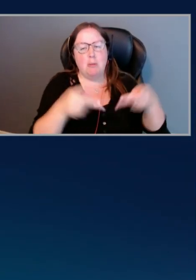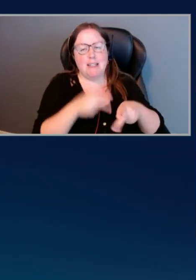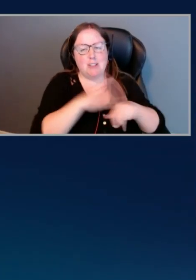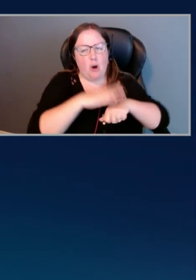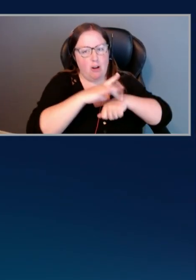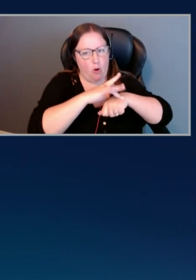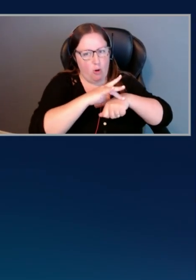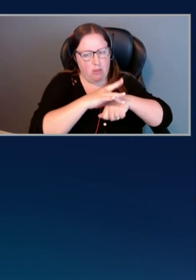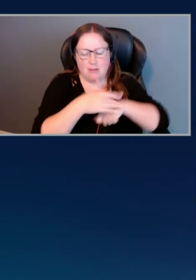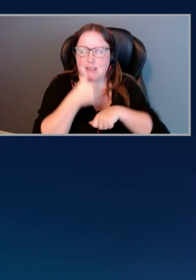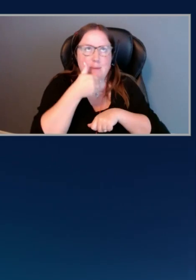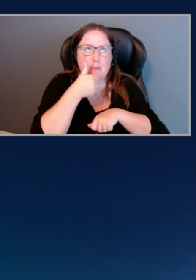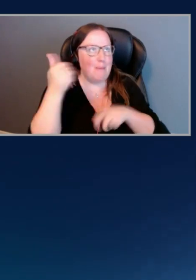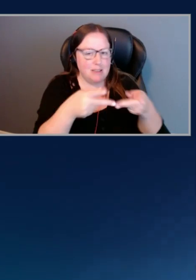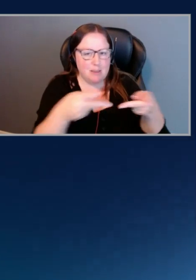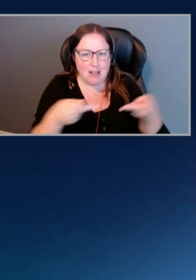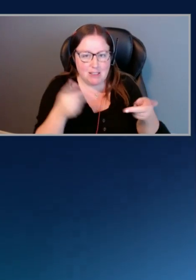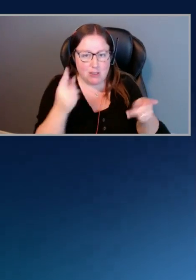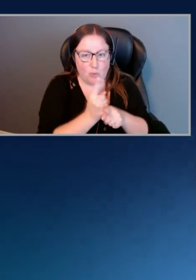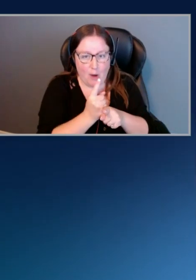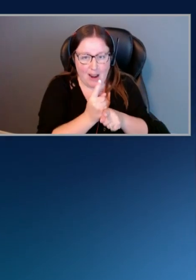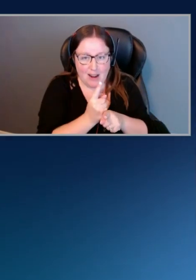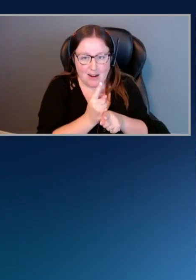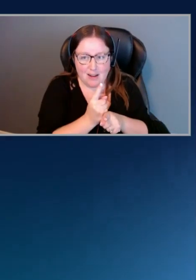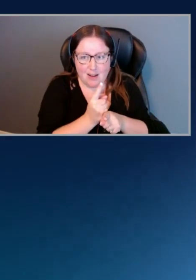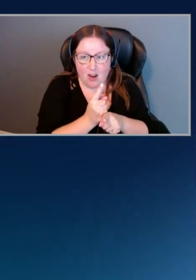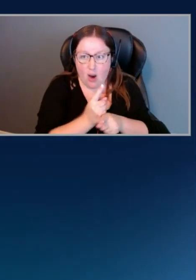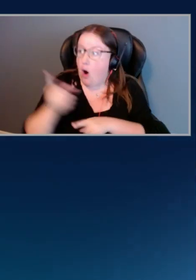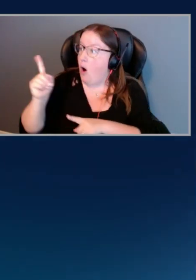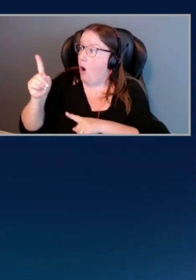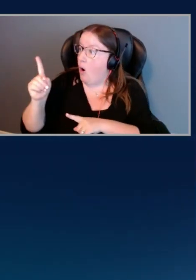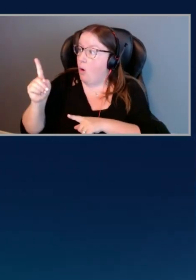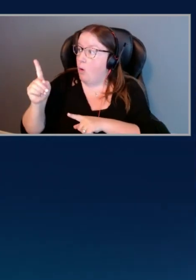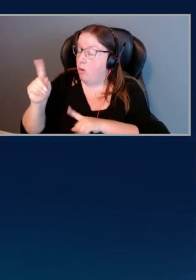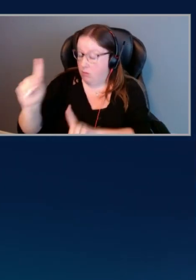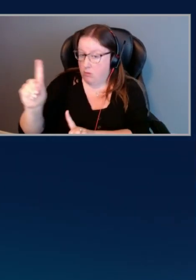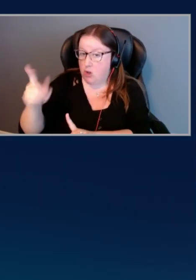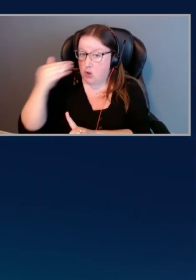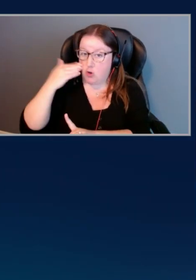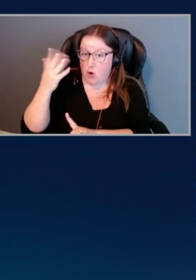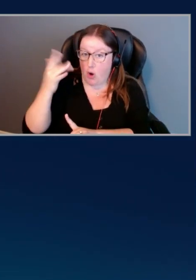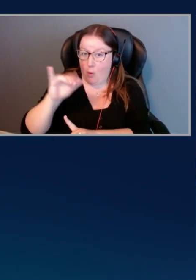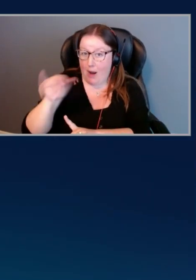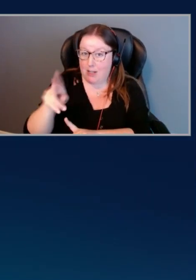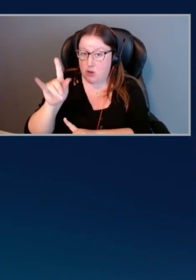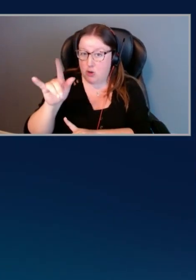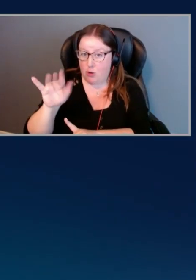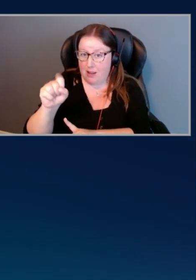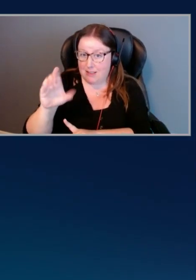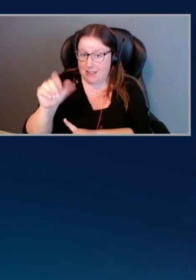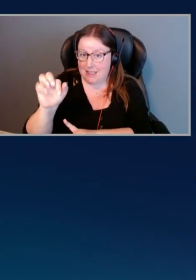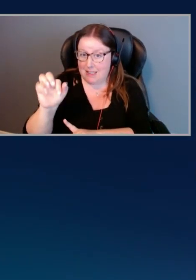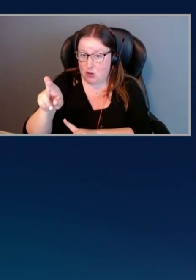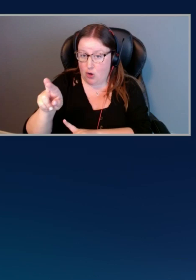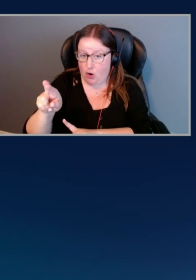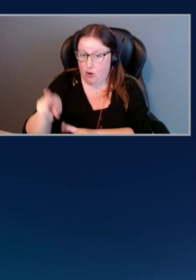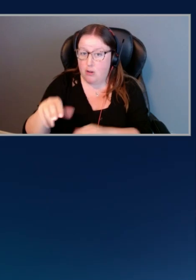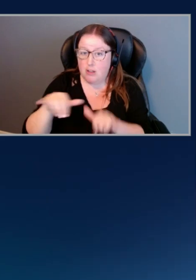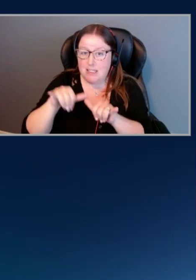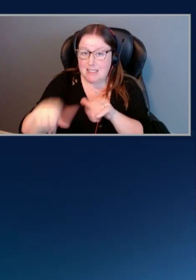is the best place to be, right? It is just this whole, yes. Well, quick one for you. Do you know why Julius Caesar always stays in Vim for 1 month of the